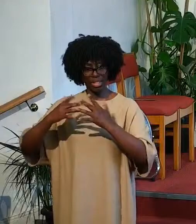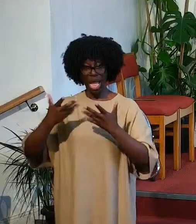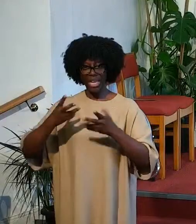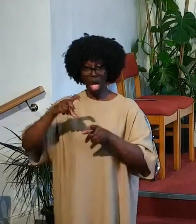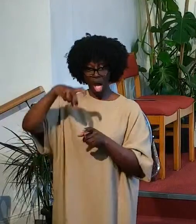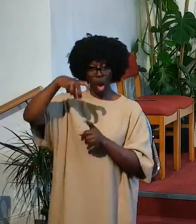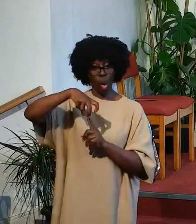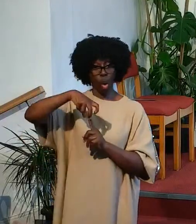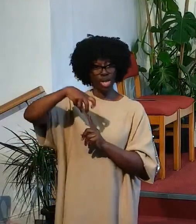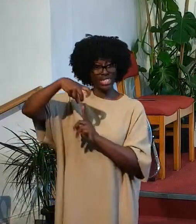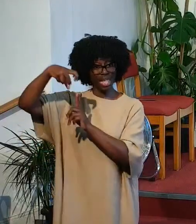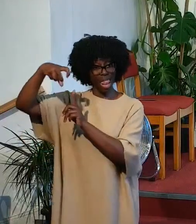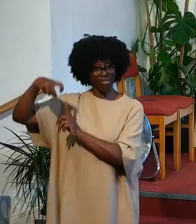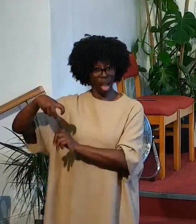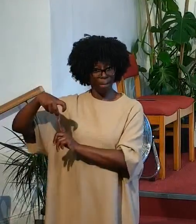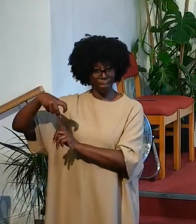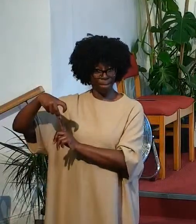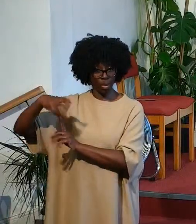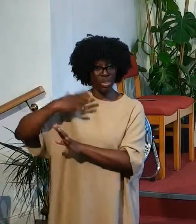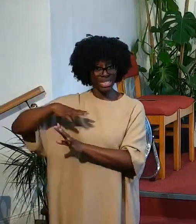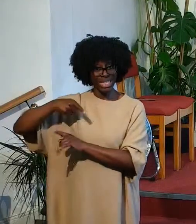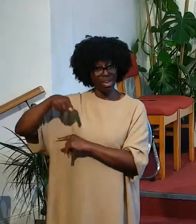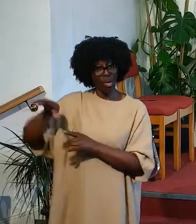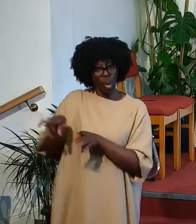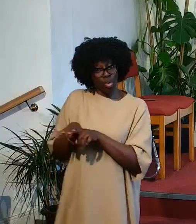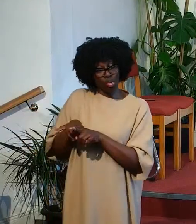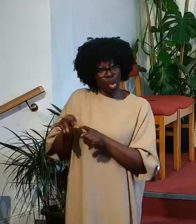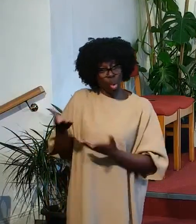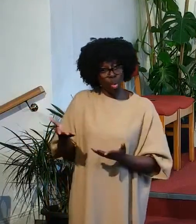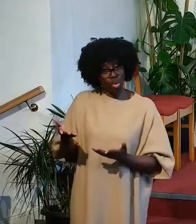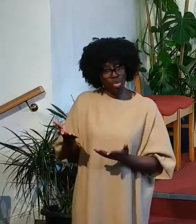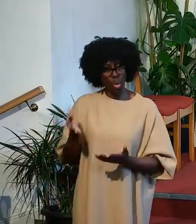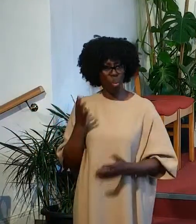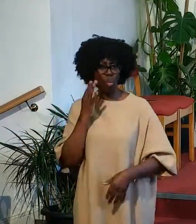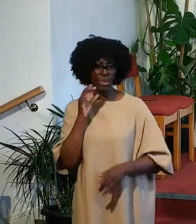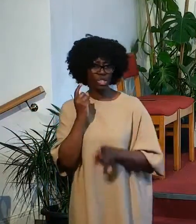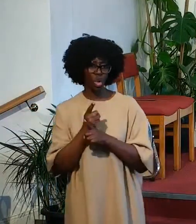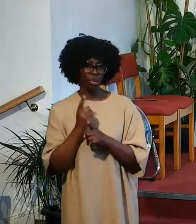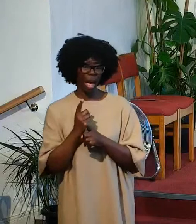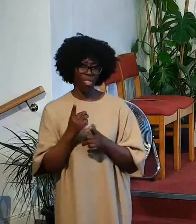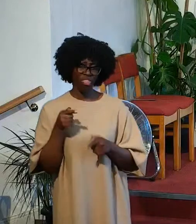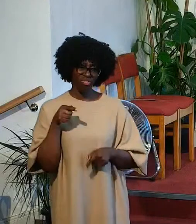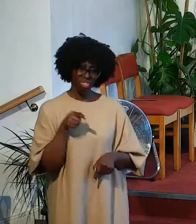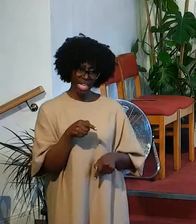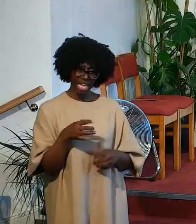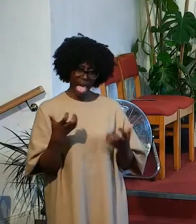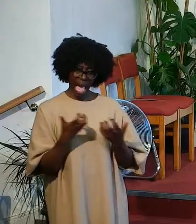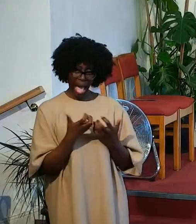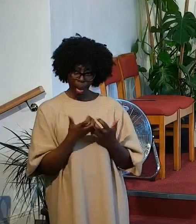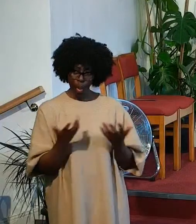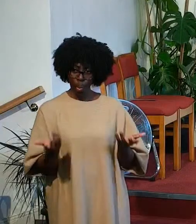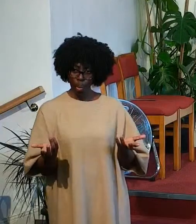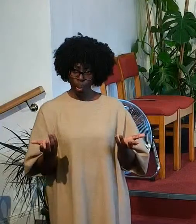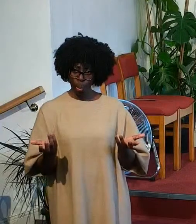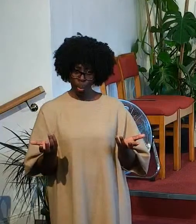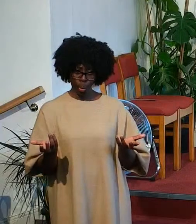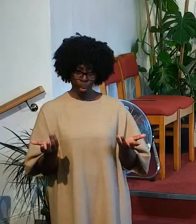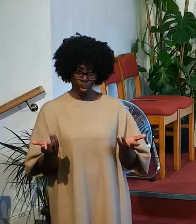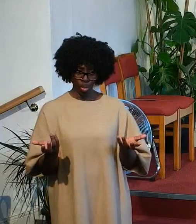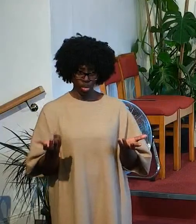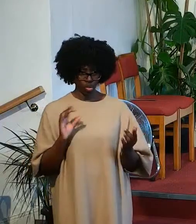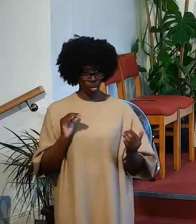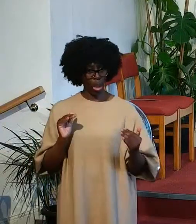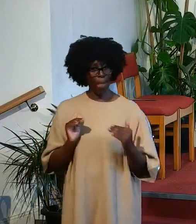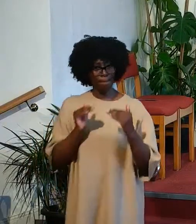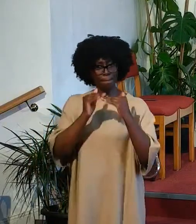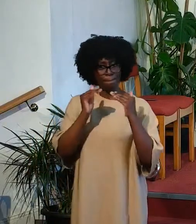have something like that, we talk about how does the church meet the needs of the community. Changing Places is registered on a list